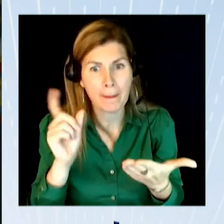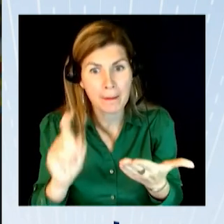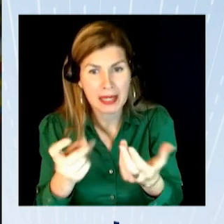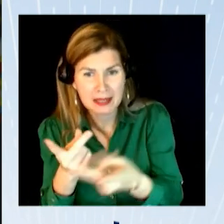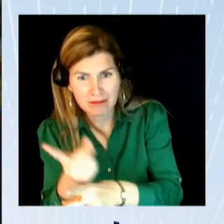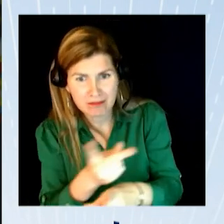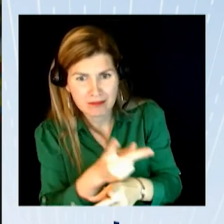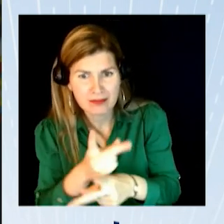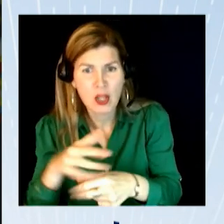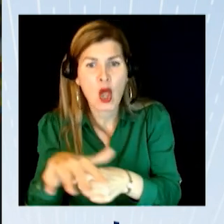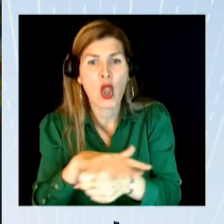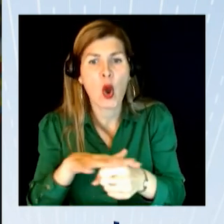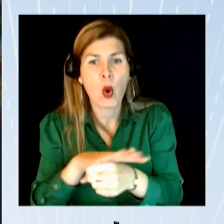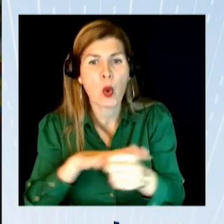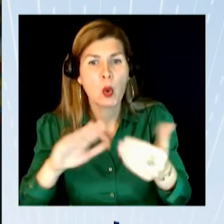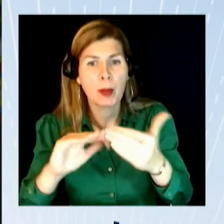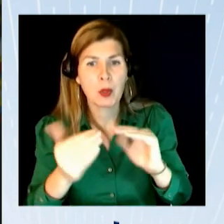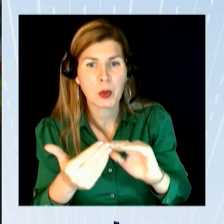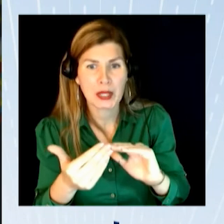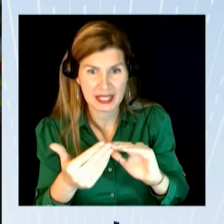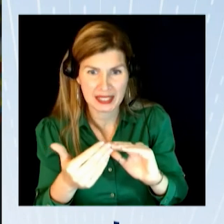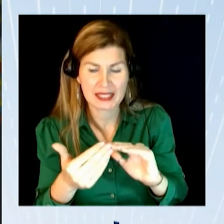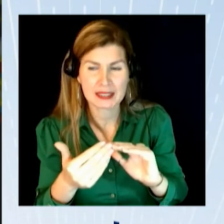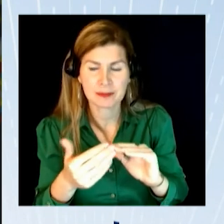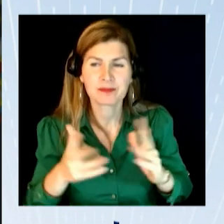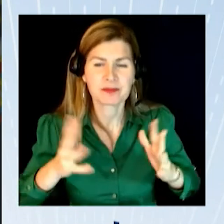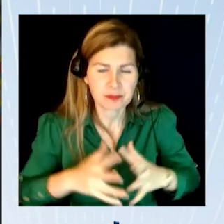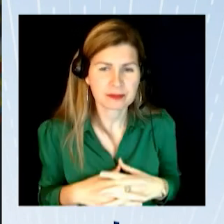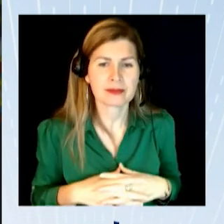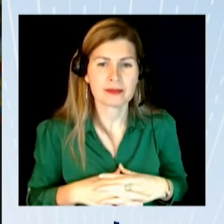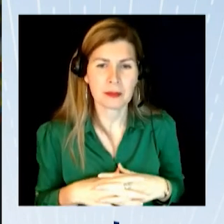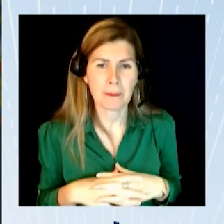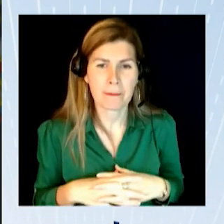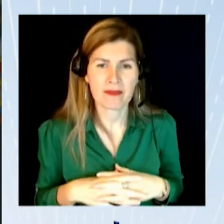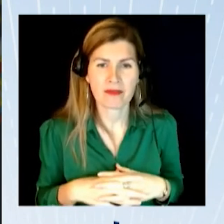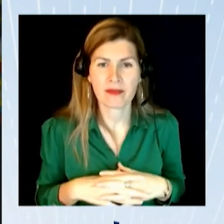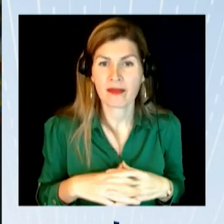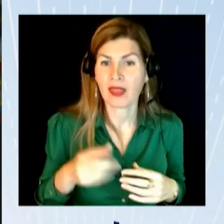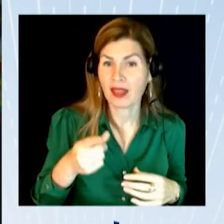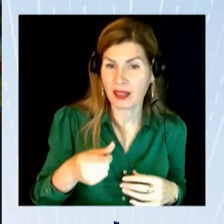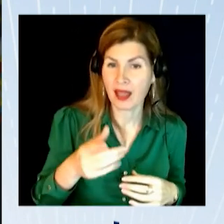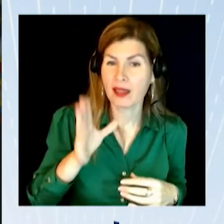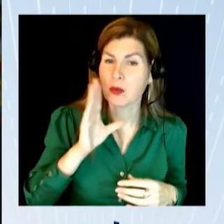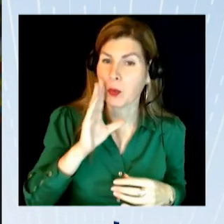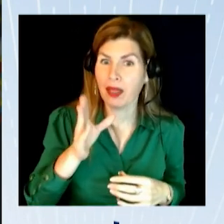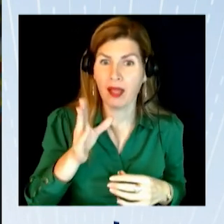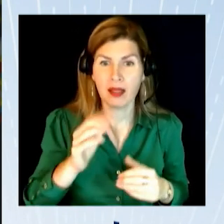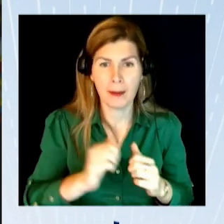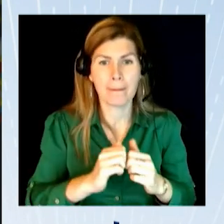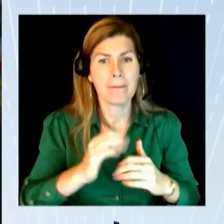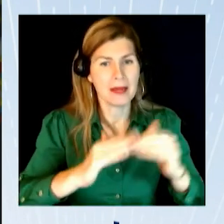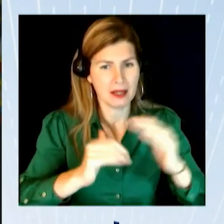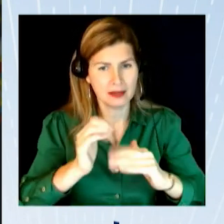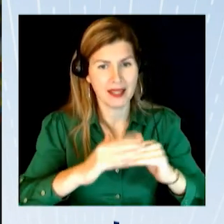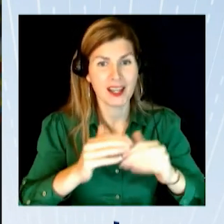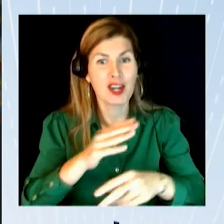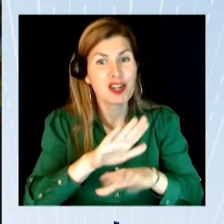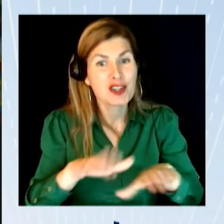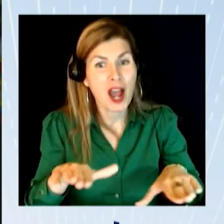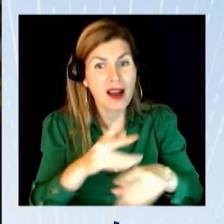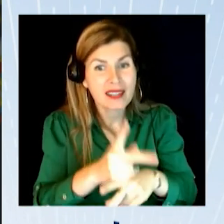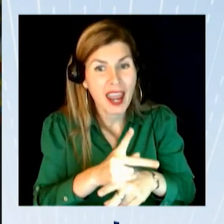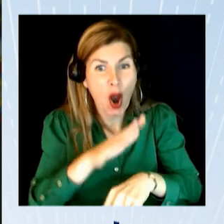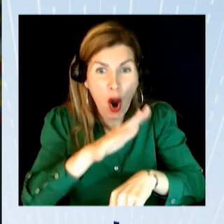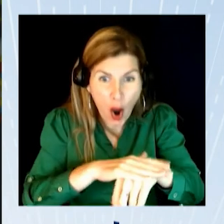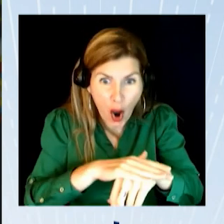the surrounding community. So what they did, they're going to be building on site a child care facility. Now, this whole project